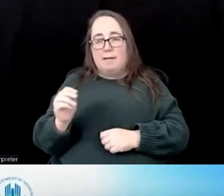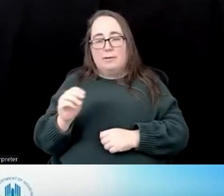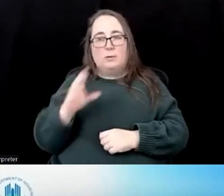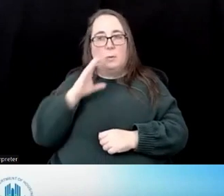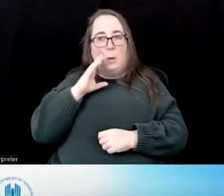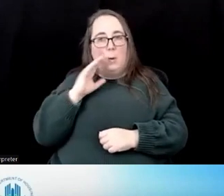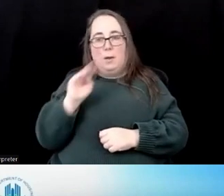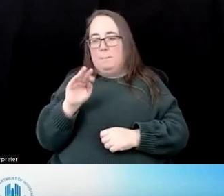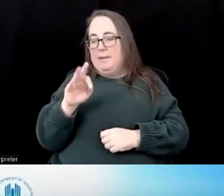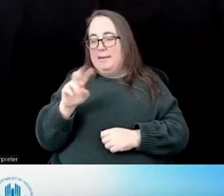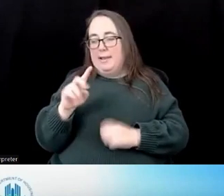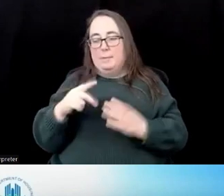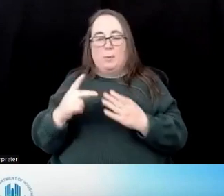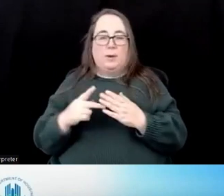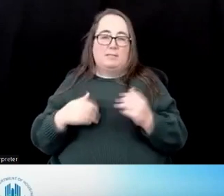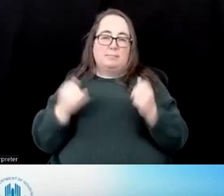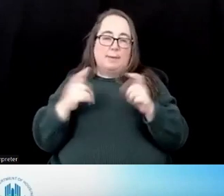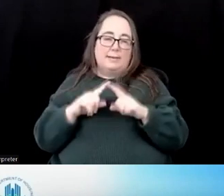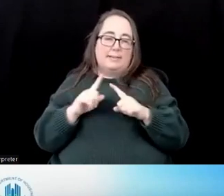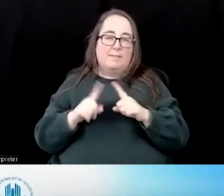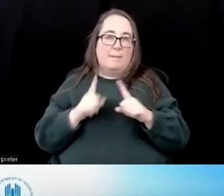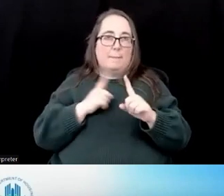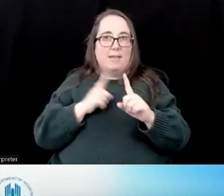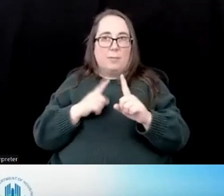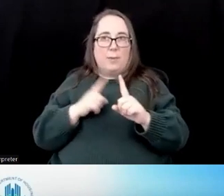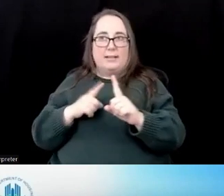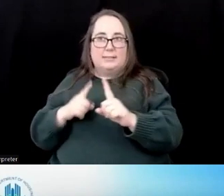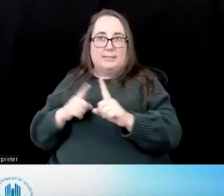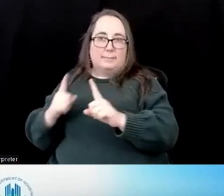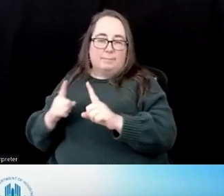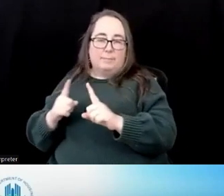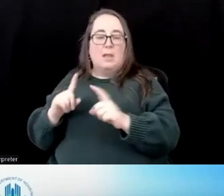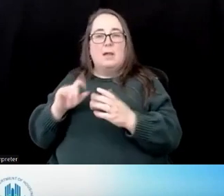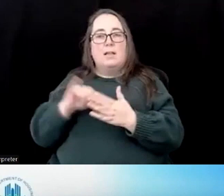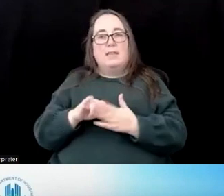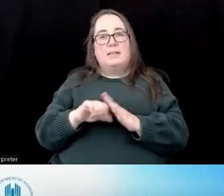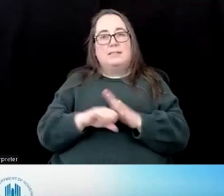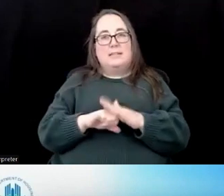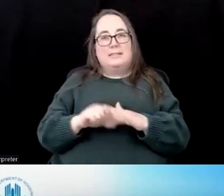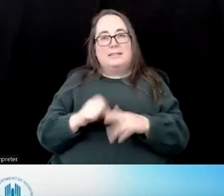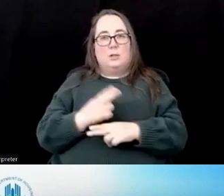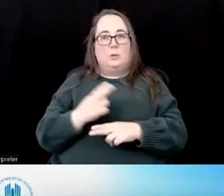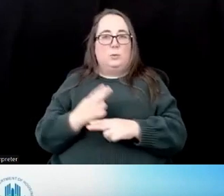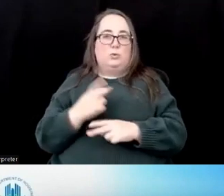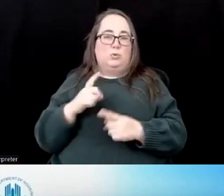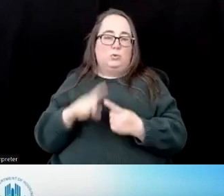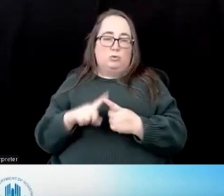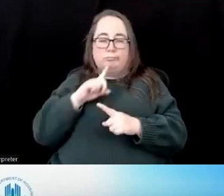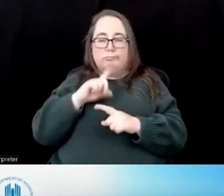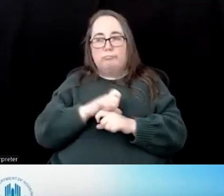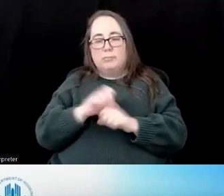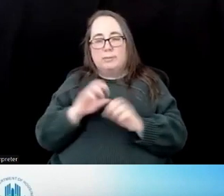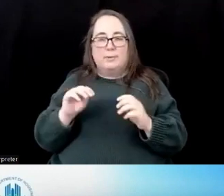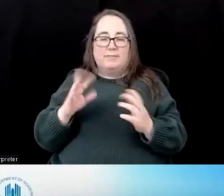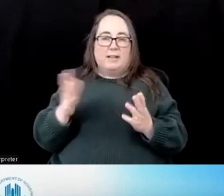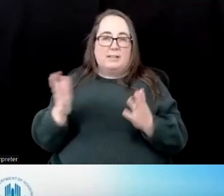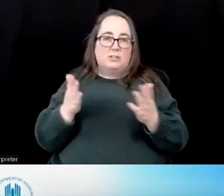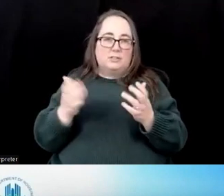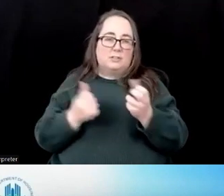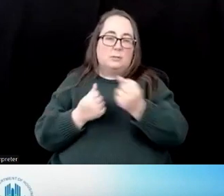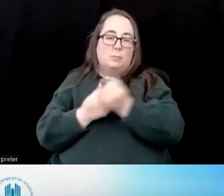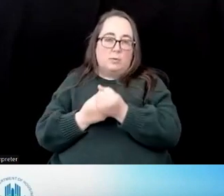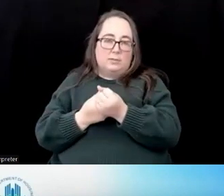Medicaid program just has multiple pathways that states can use to really provide the services and